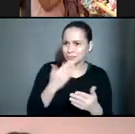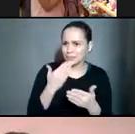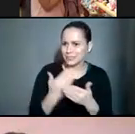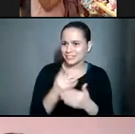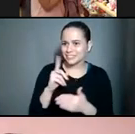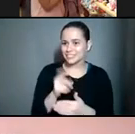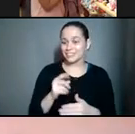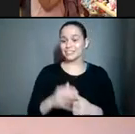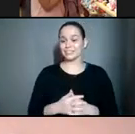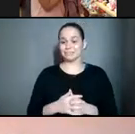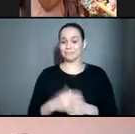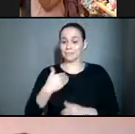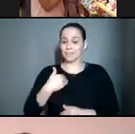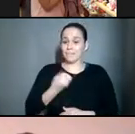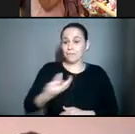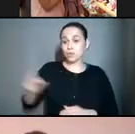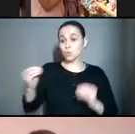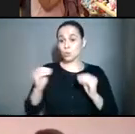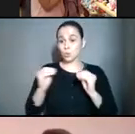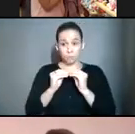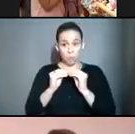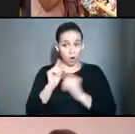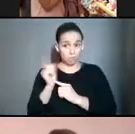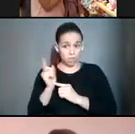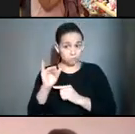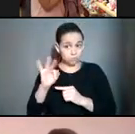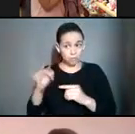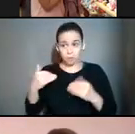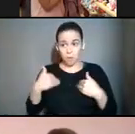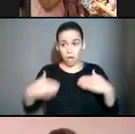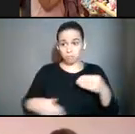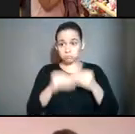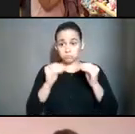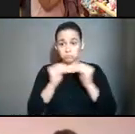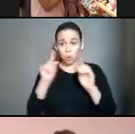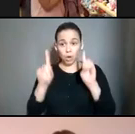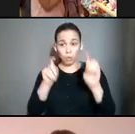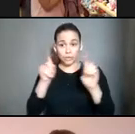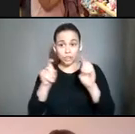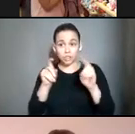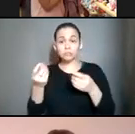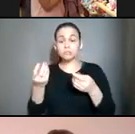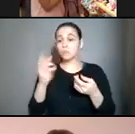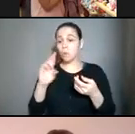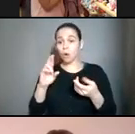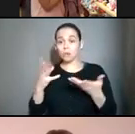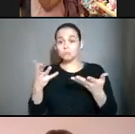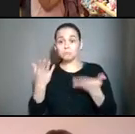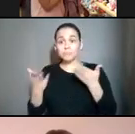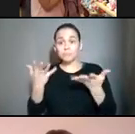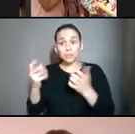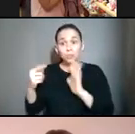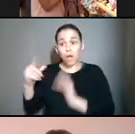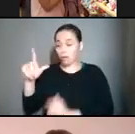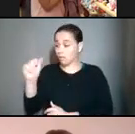do have a couple more minutes. If there are any additional questions or if you would like for Laura to demonstrate